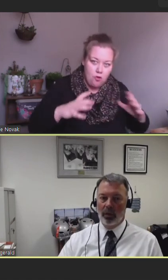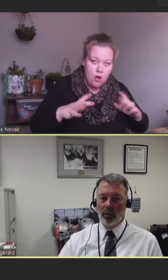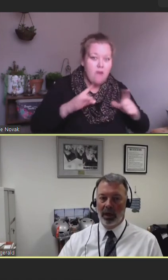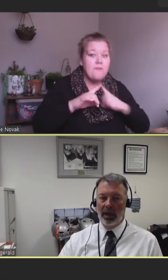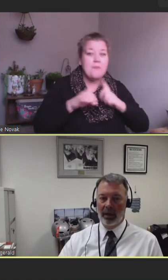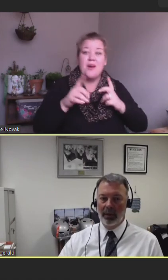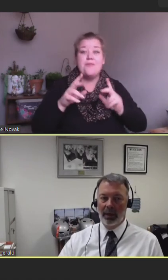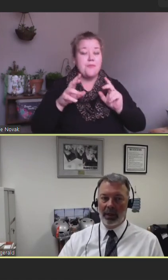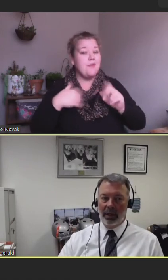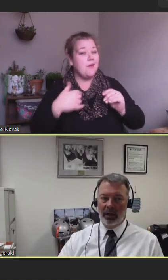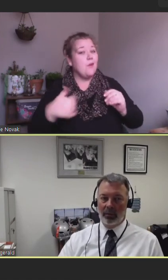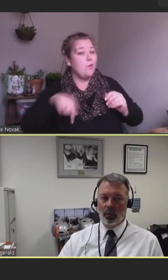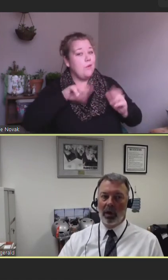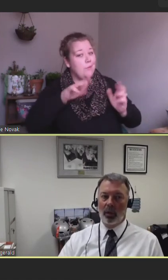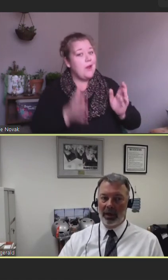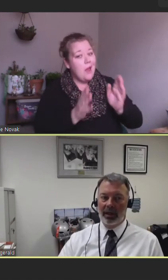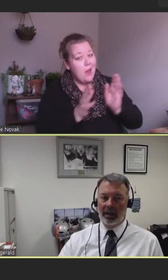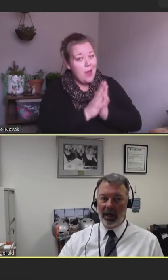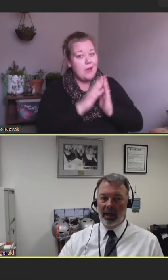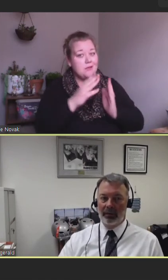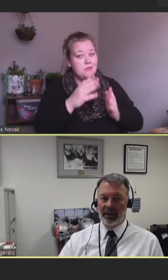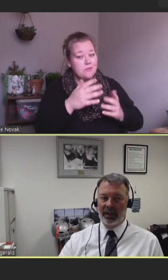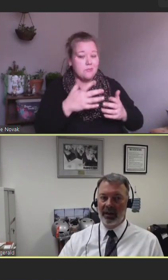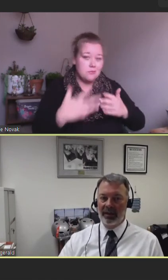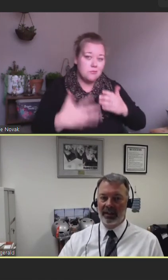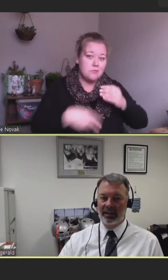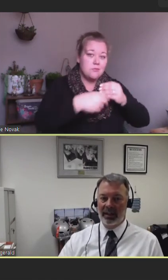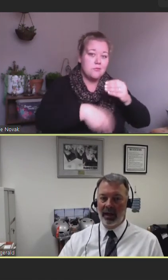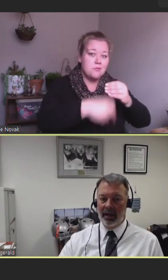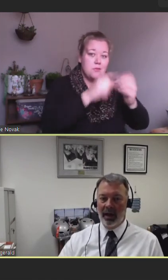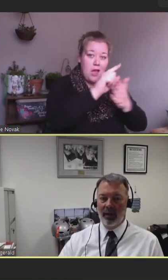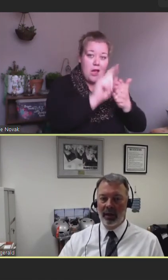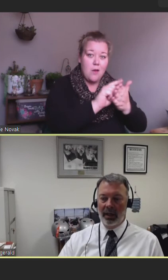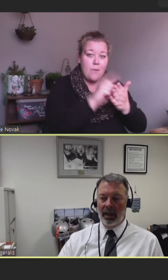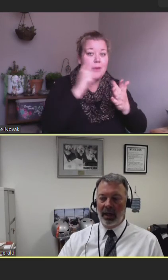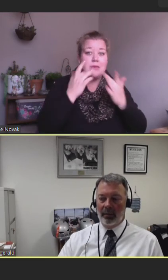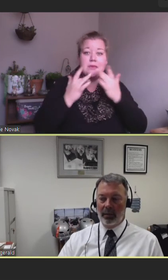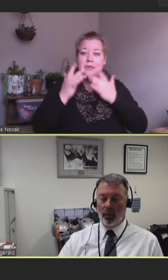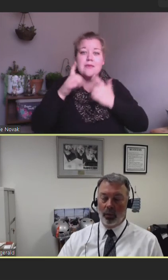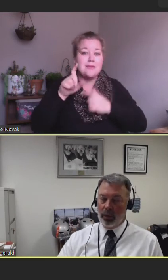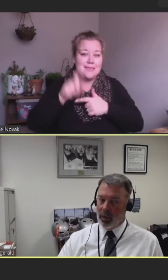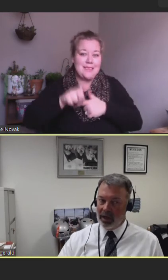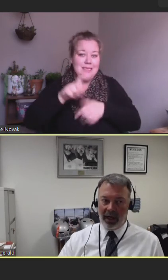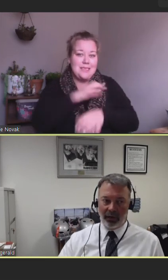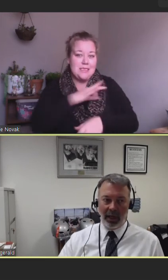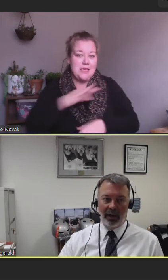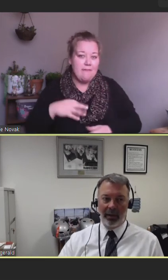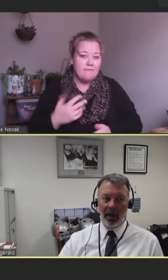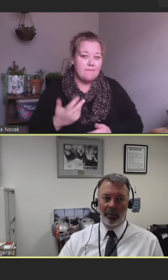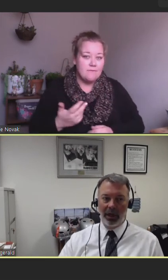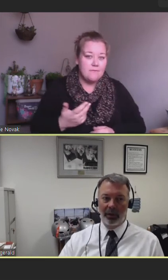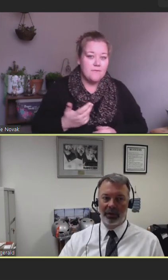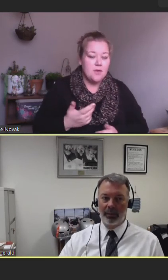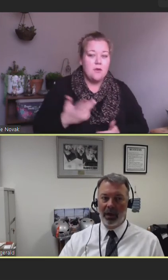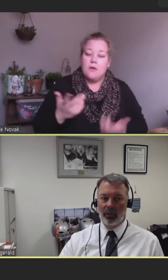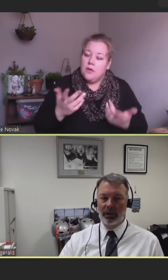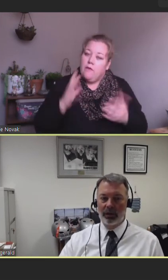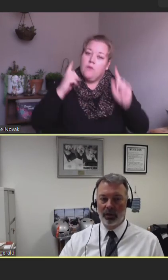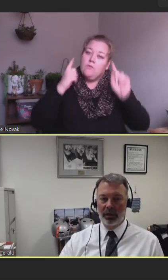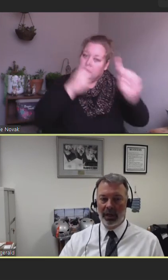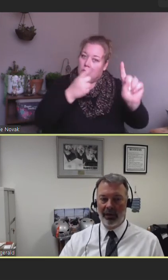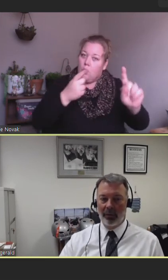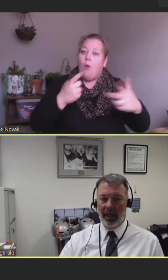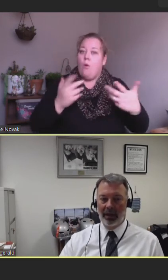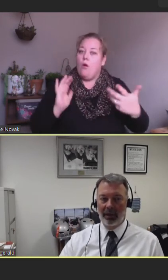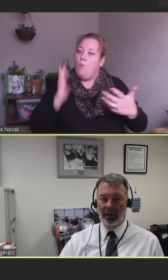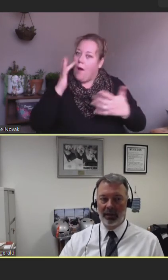normal work week just out of necessity right now. We went into healthcare to take care of people. This is part of what you do